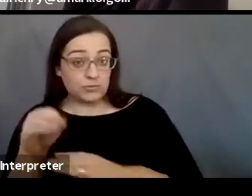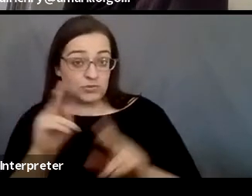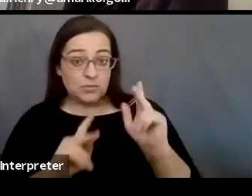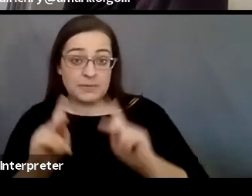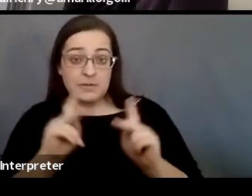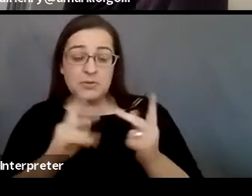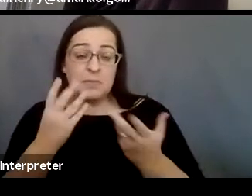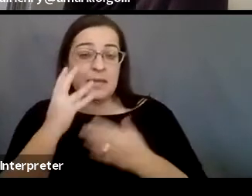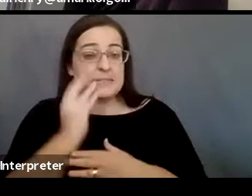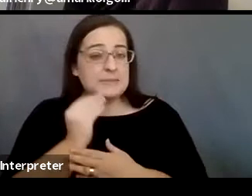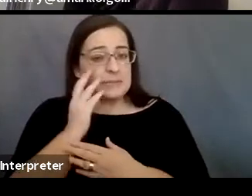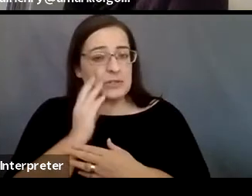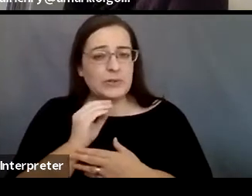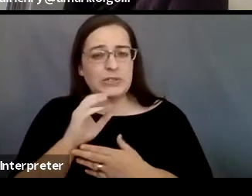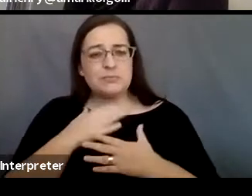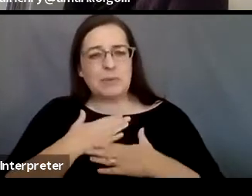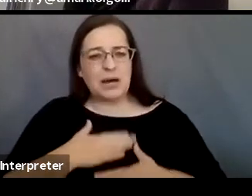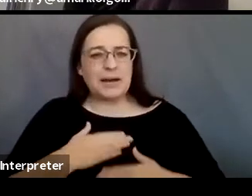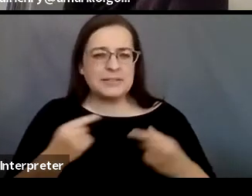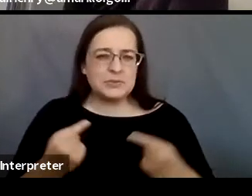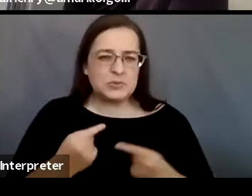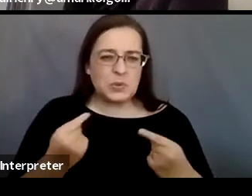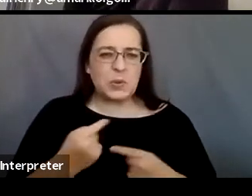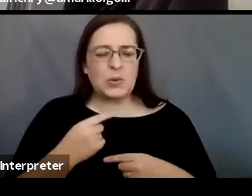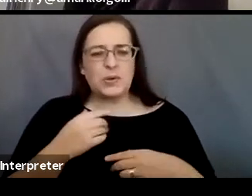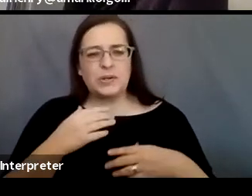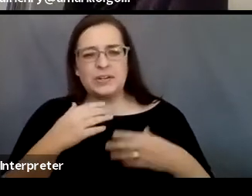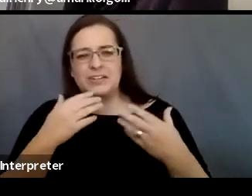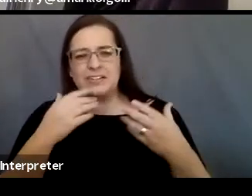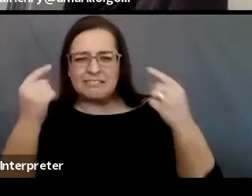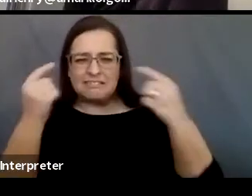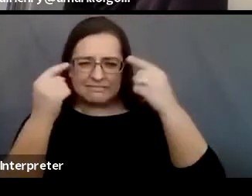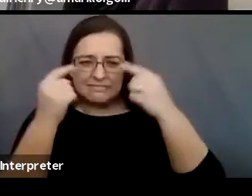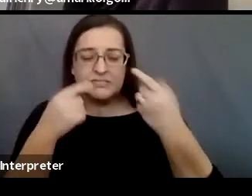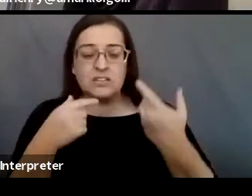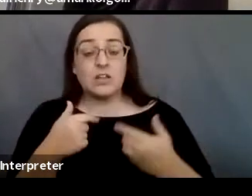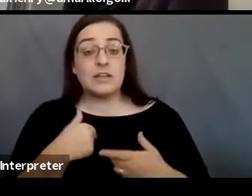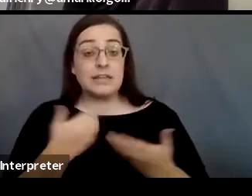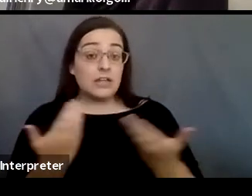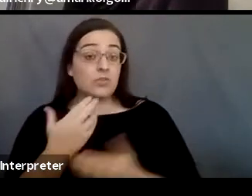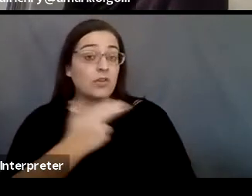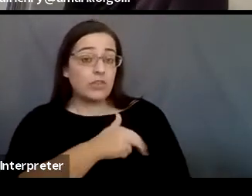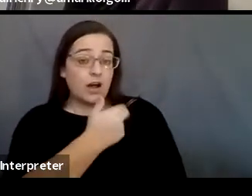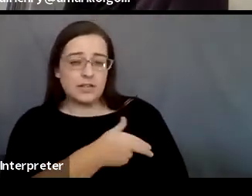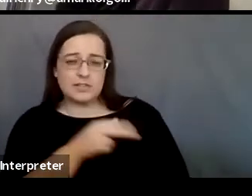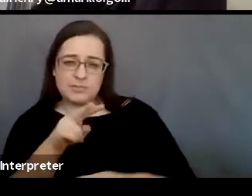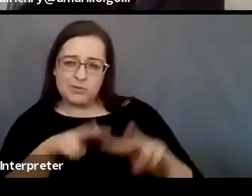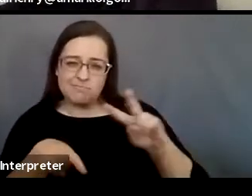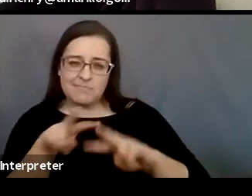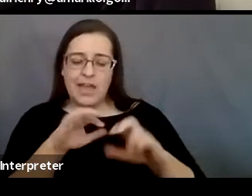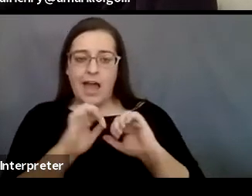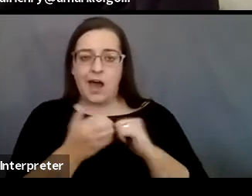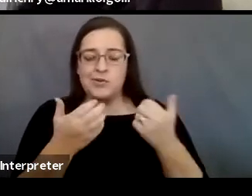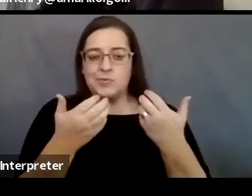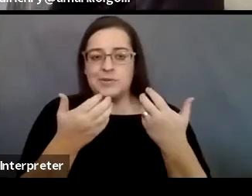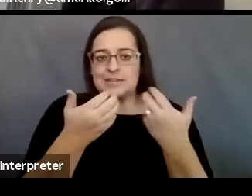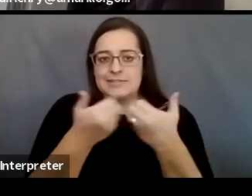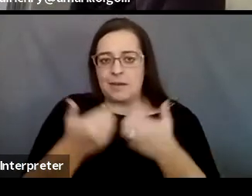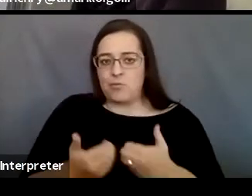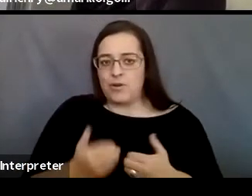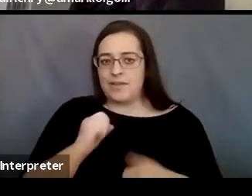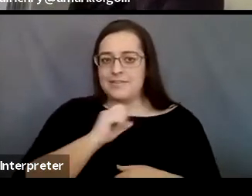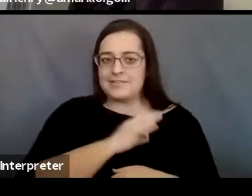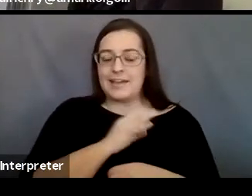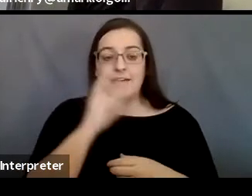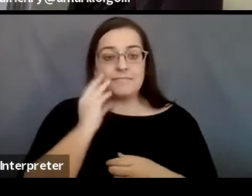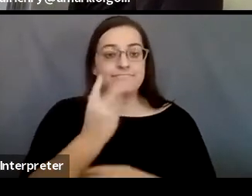a day or 2 afterwards, and significant flu-like symptoms. So one of the things we're looking at the hospital is, how do we stagger our staff getting this vaccine